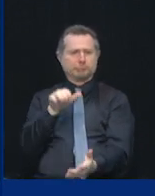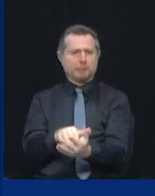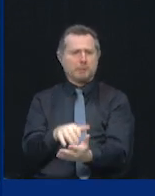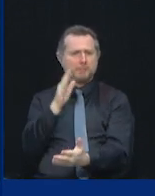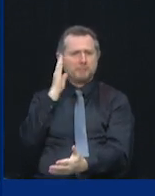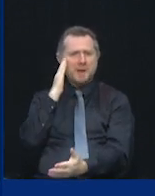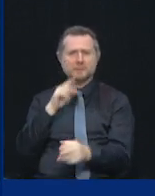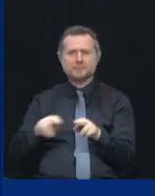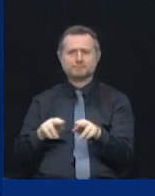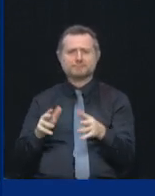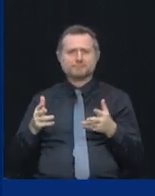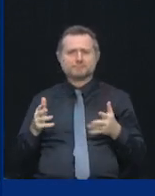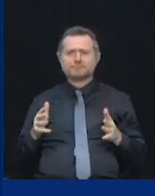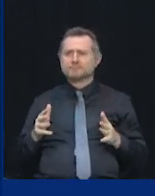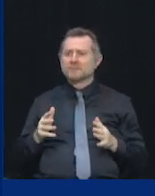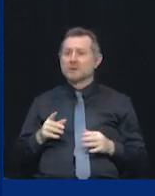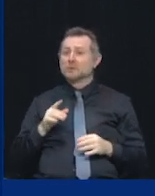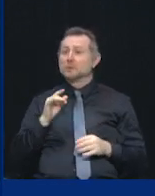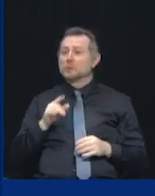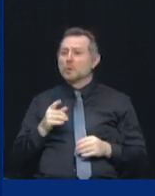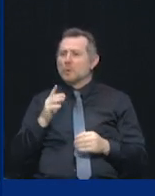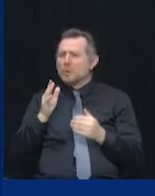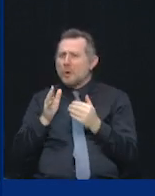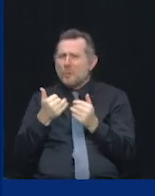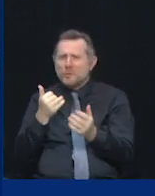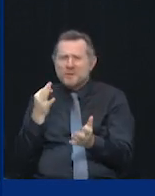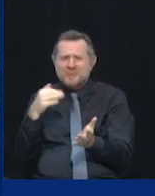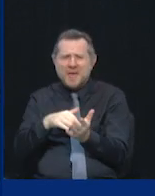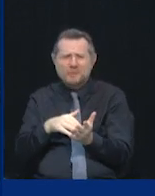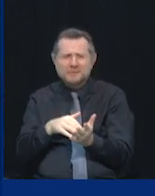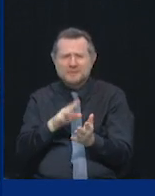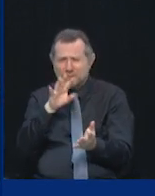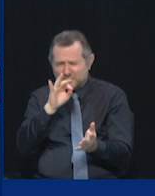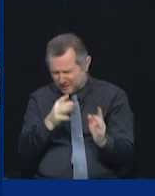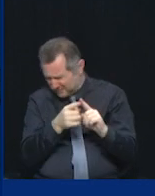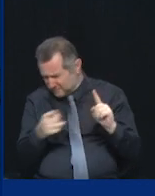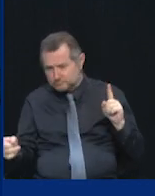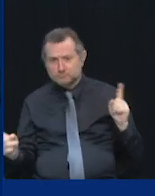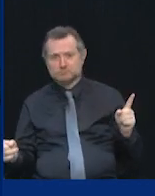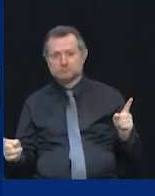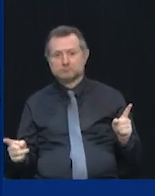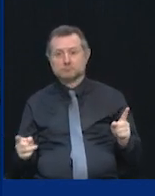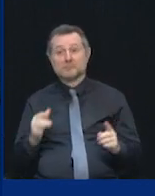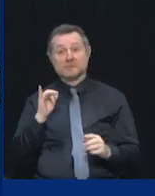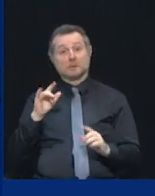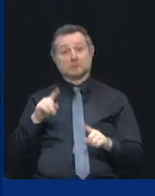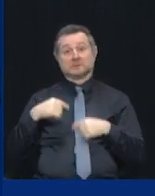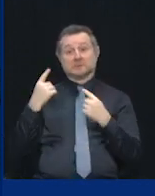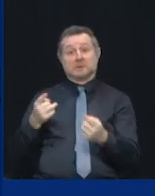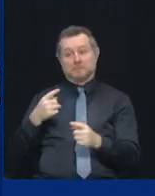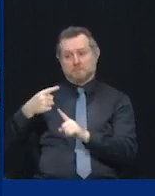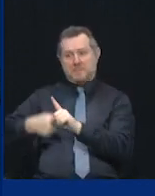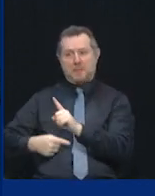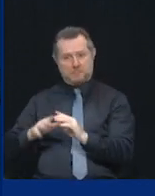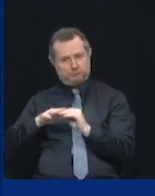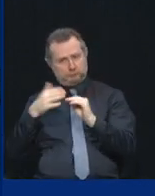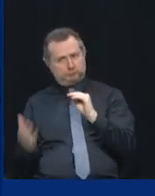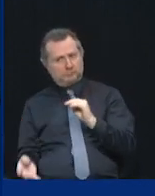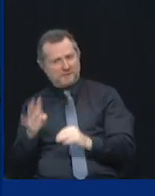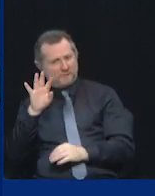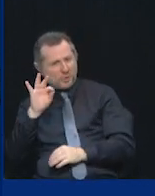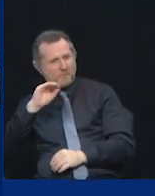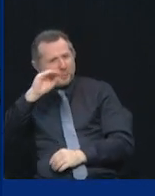to 9,000 in January. 49% decline over the last month. Third metric